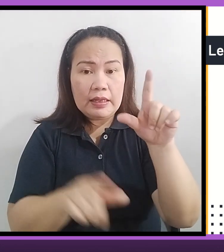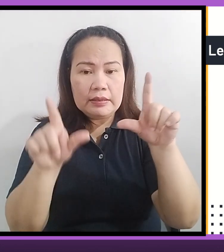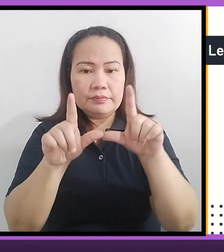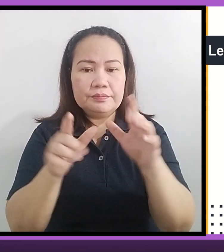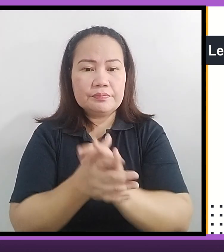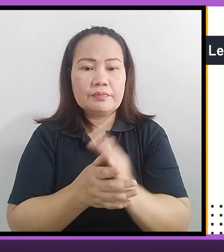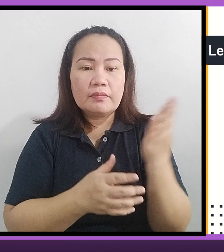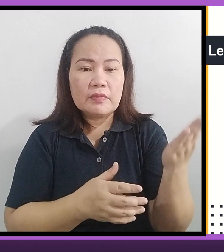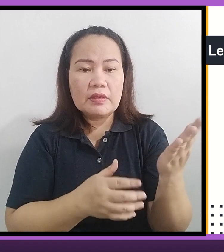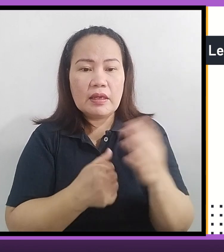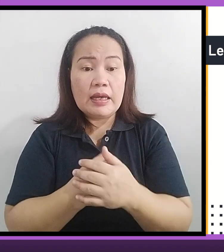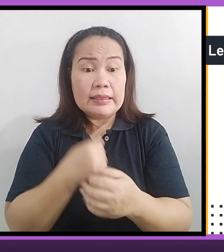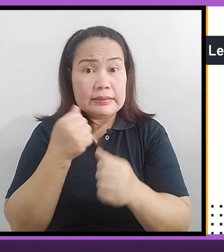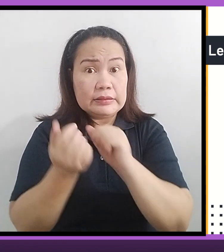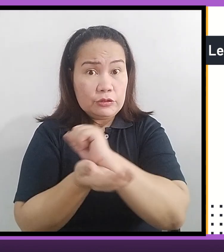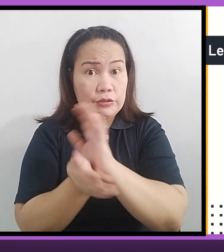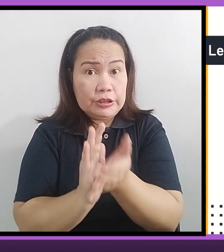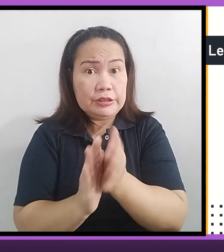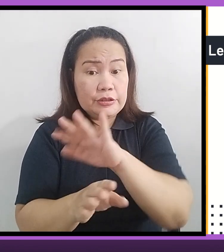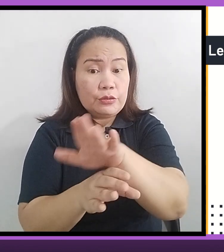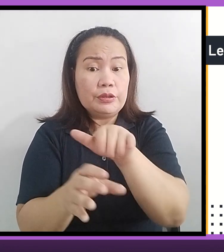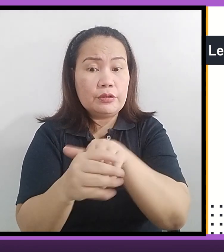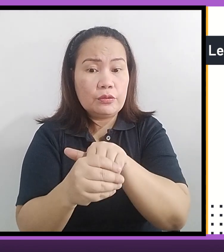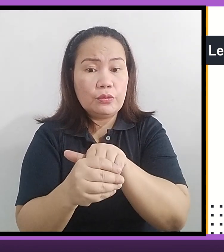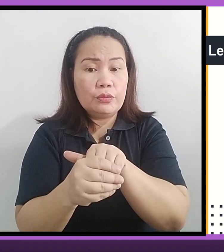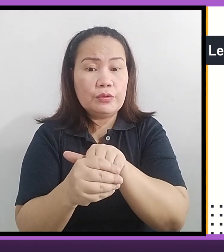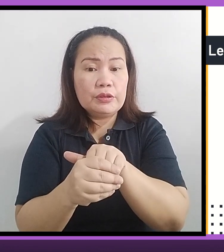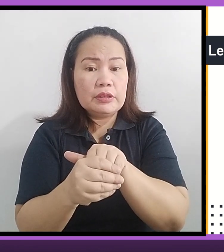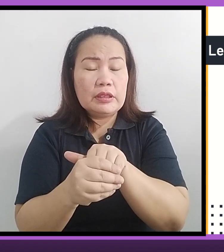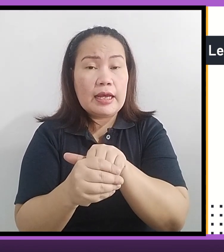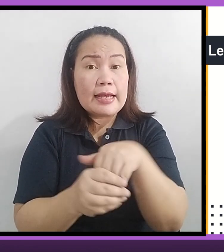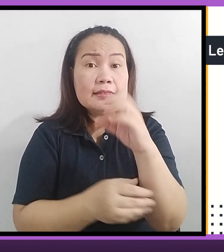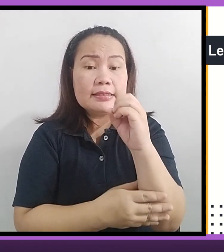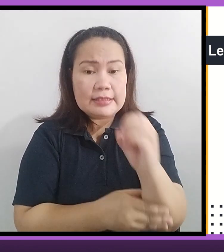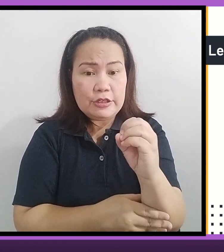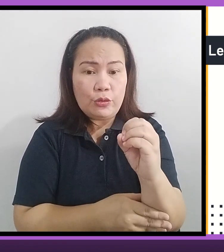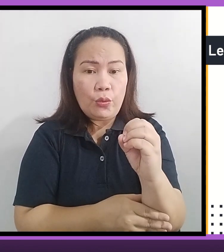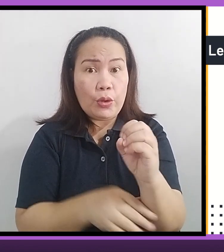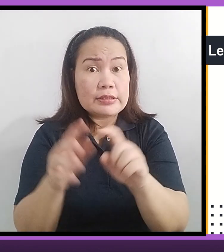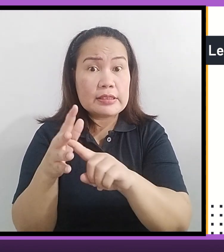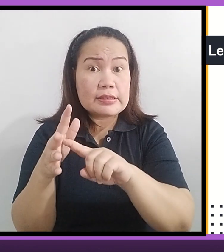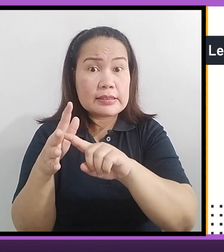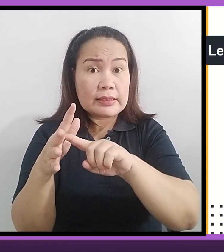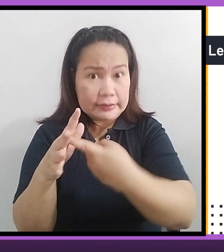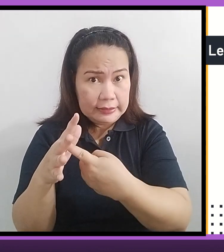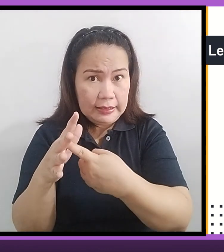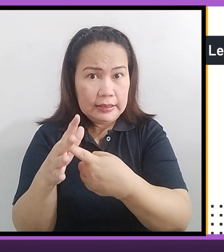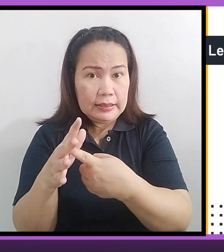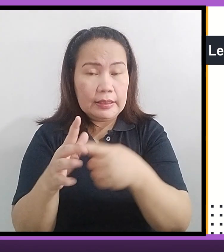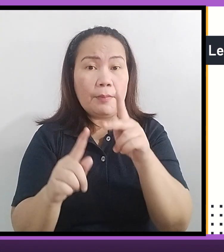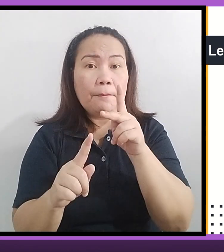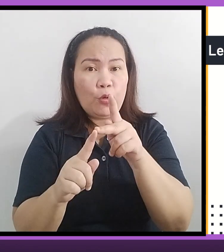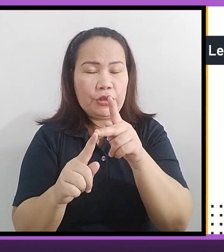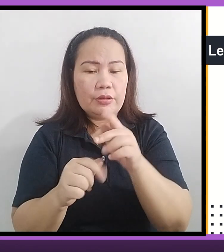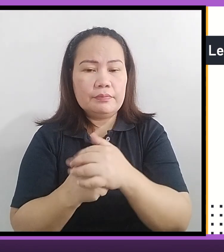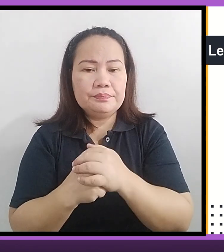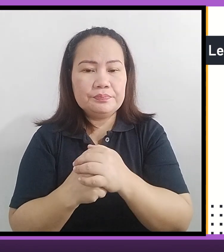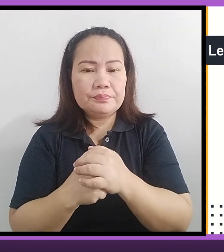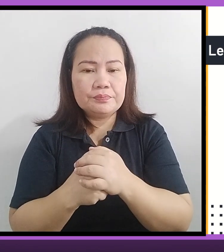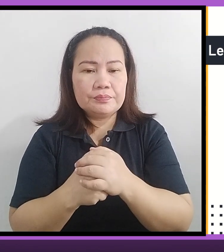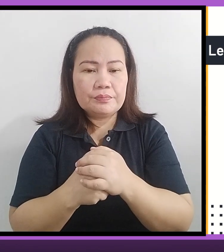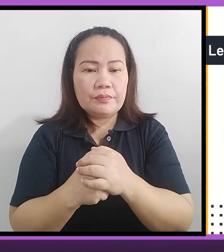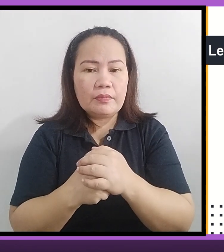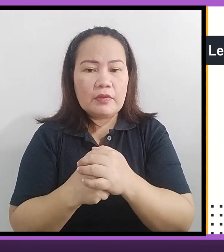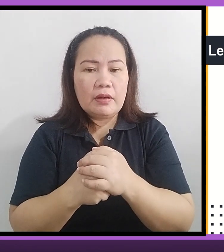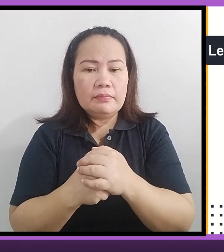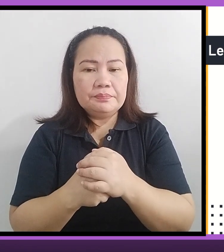interval level modified to include the inherent zero starting point. So it tells us that one unit has so